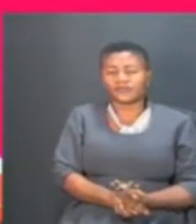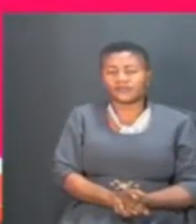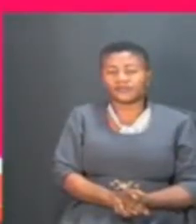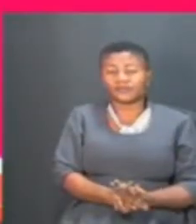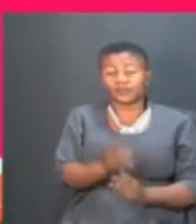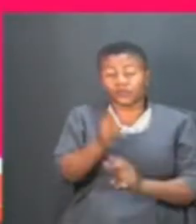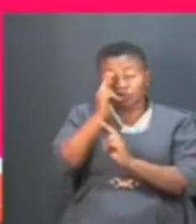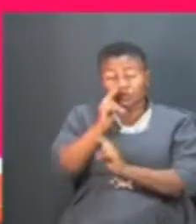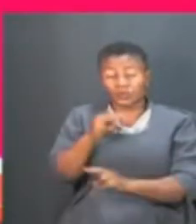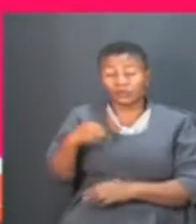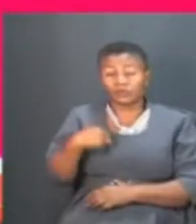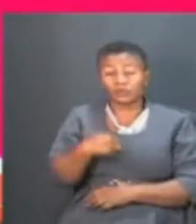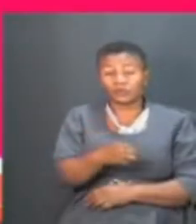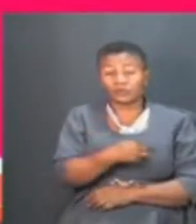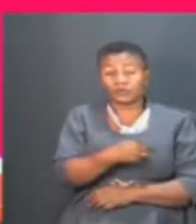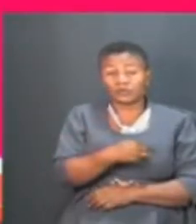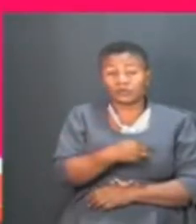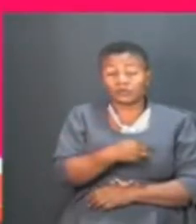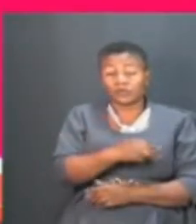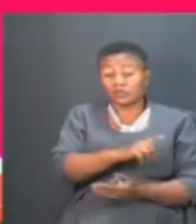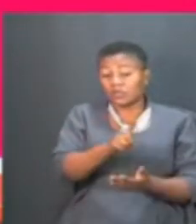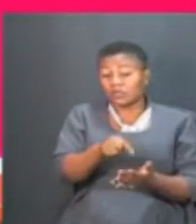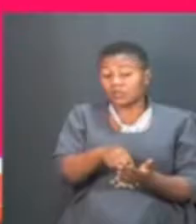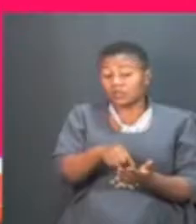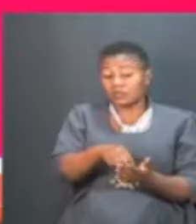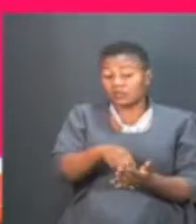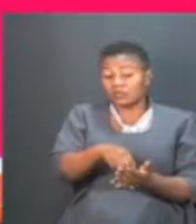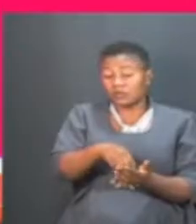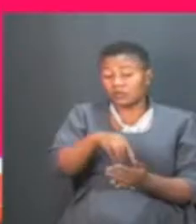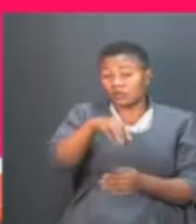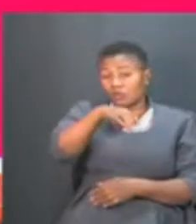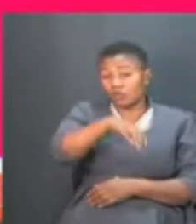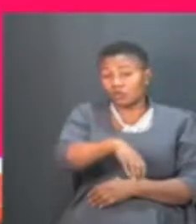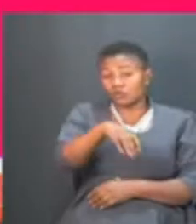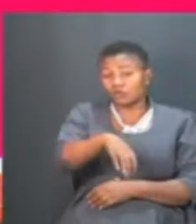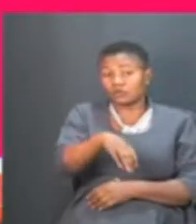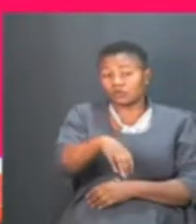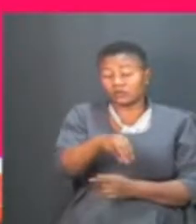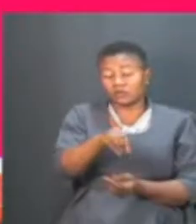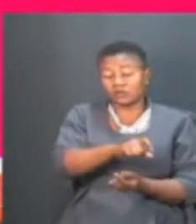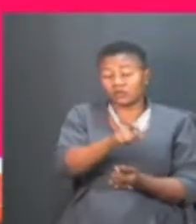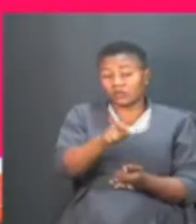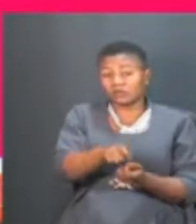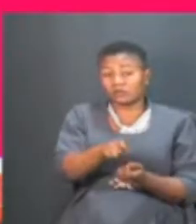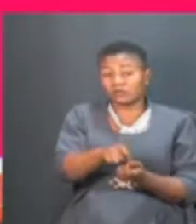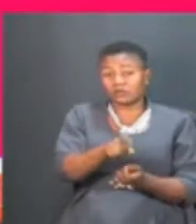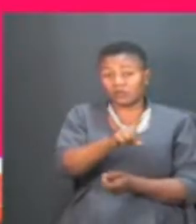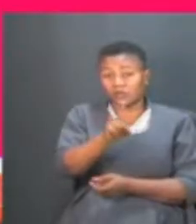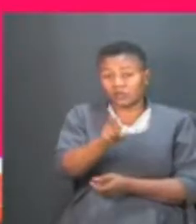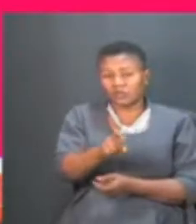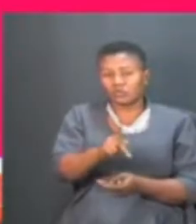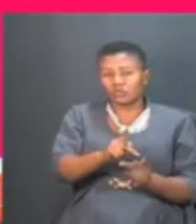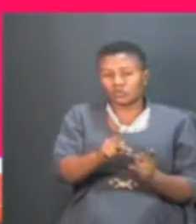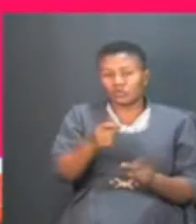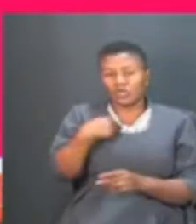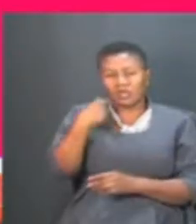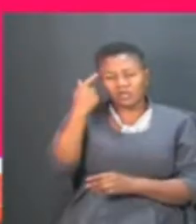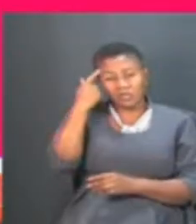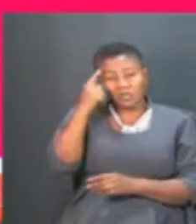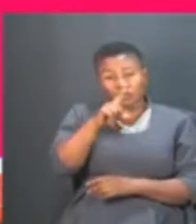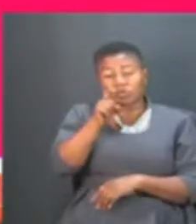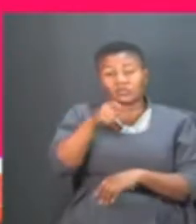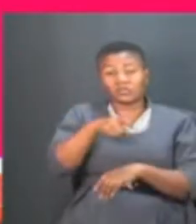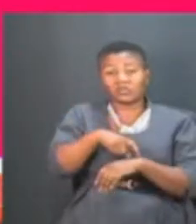Honourable members, this is a consensus-specific question, and question time is